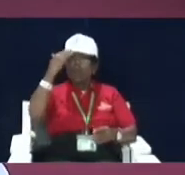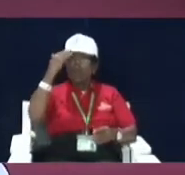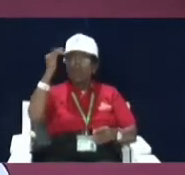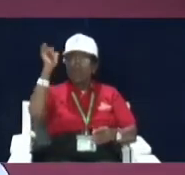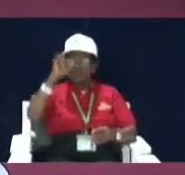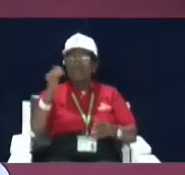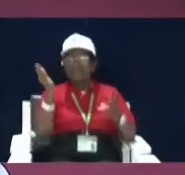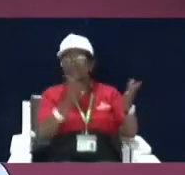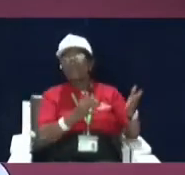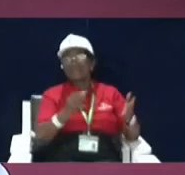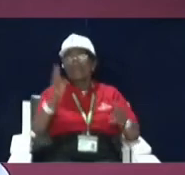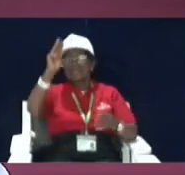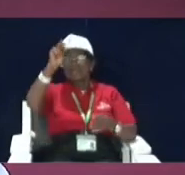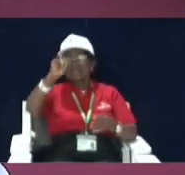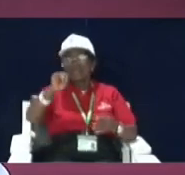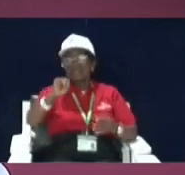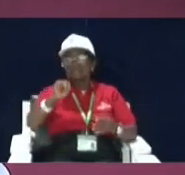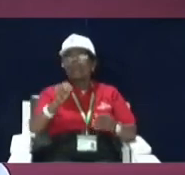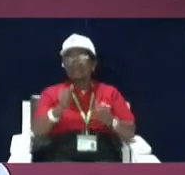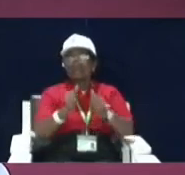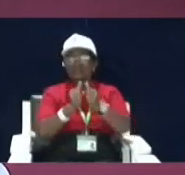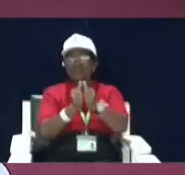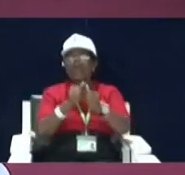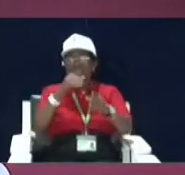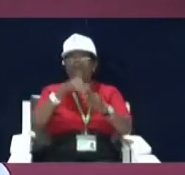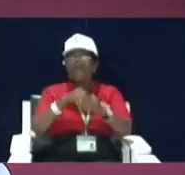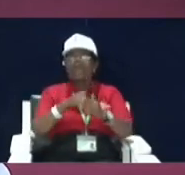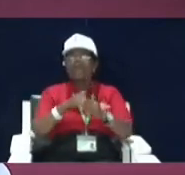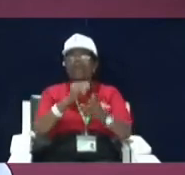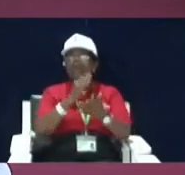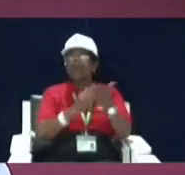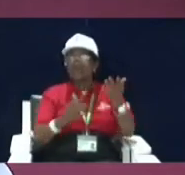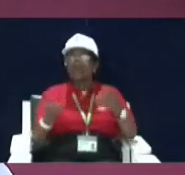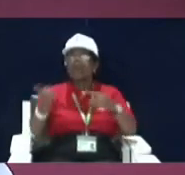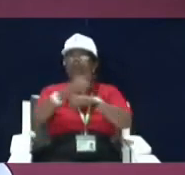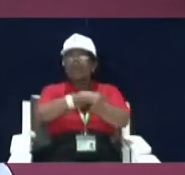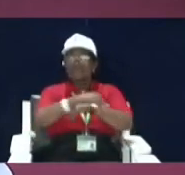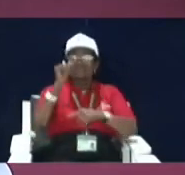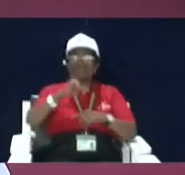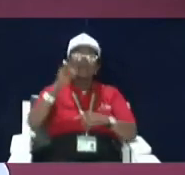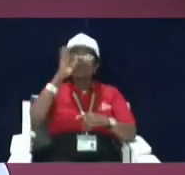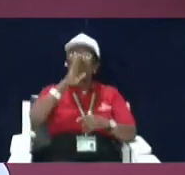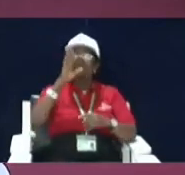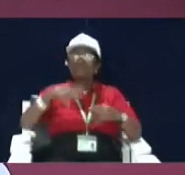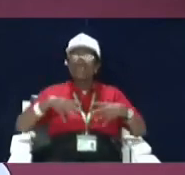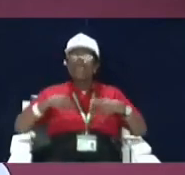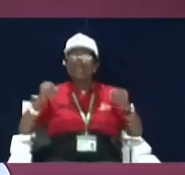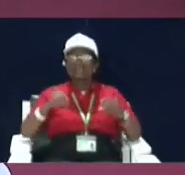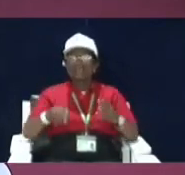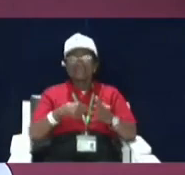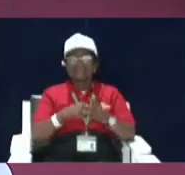within a couple of days, they'll be normal again. This one was very violent.